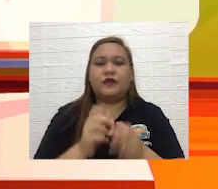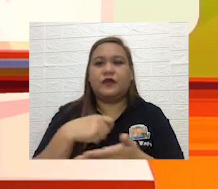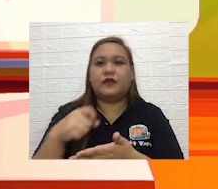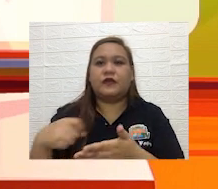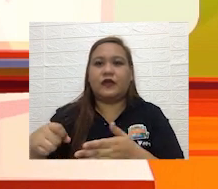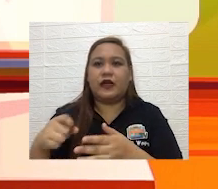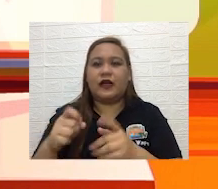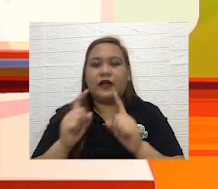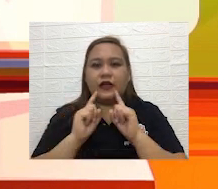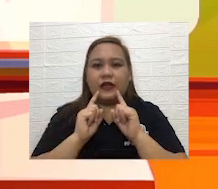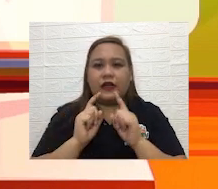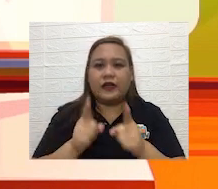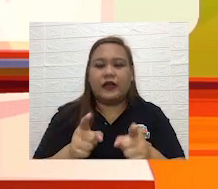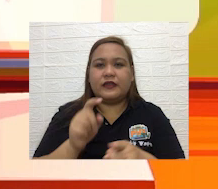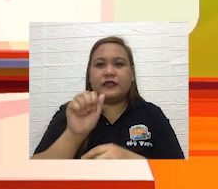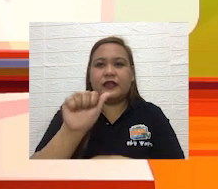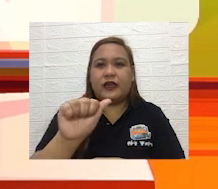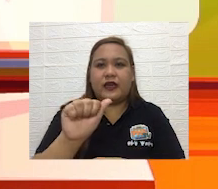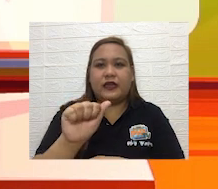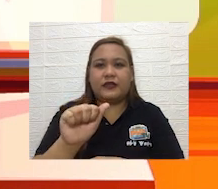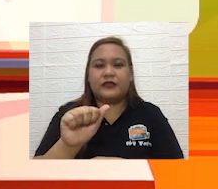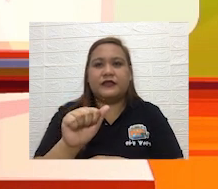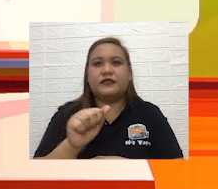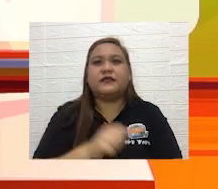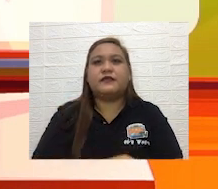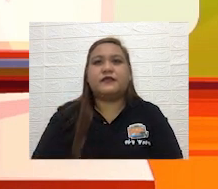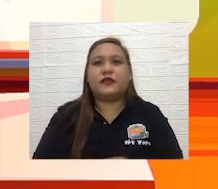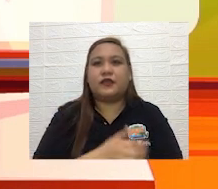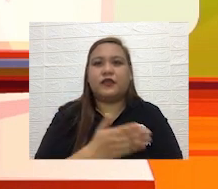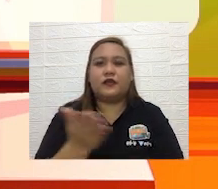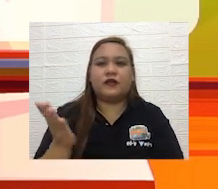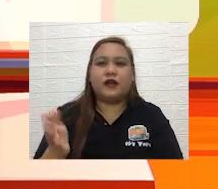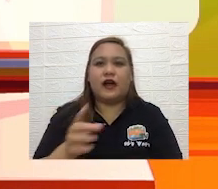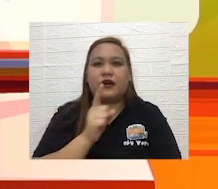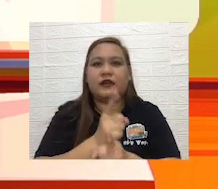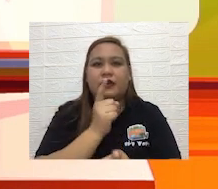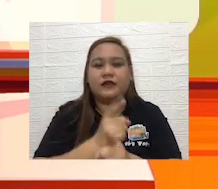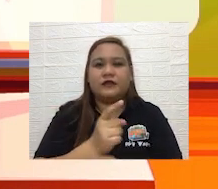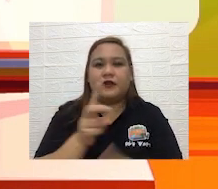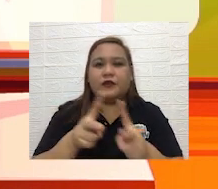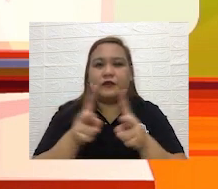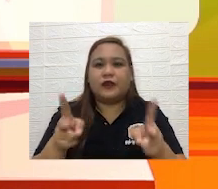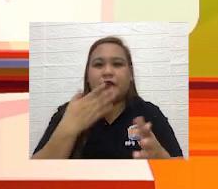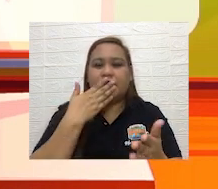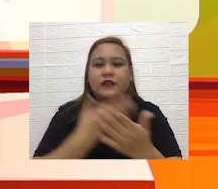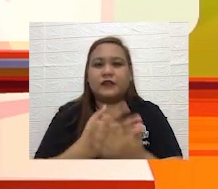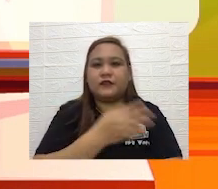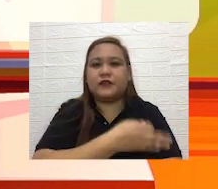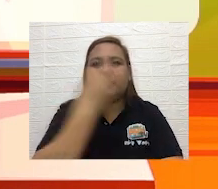If you wrote letter A, casement window, then you are right. Very good, Fernandino